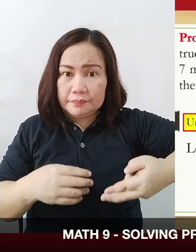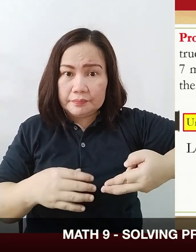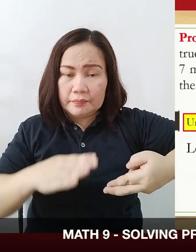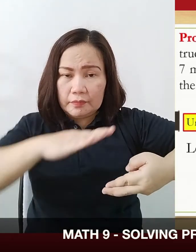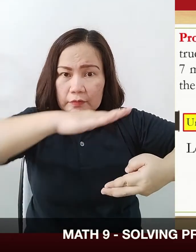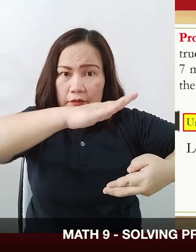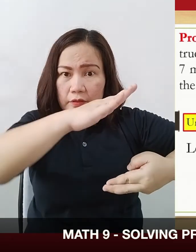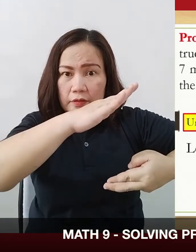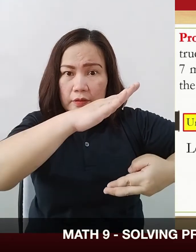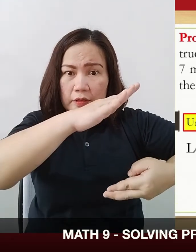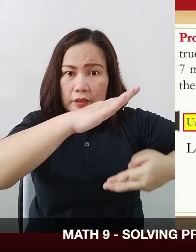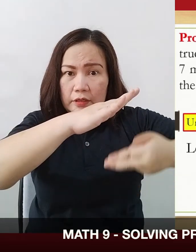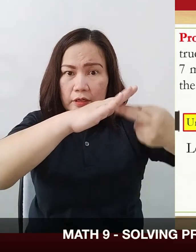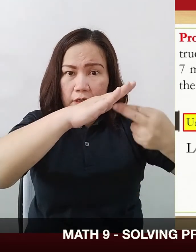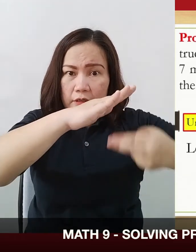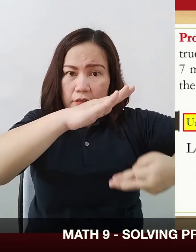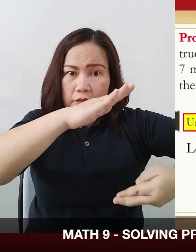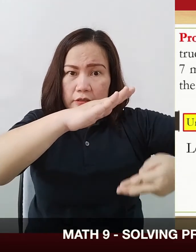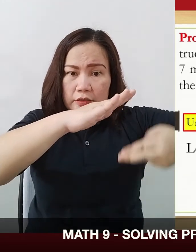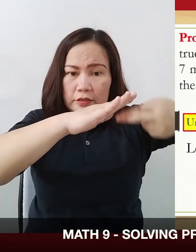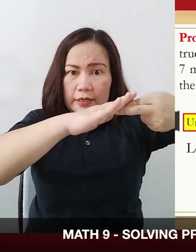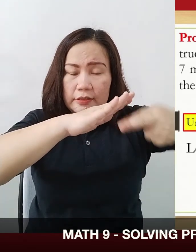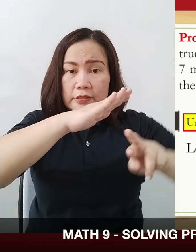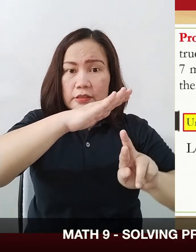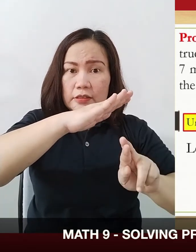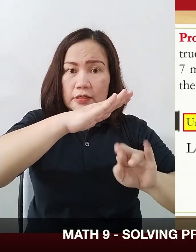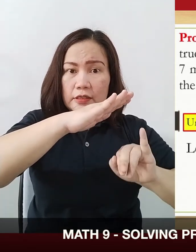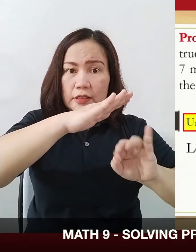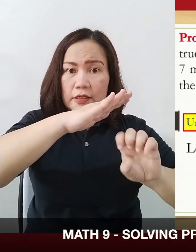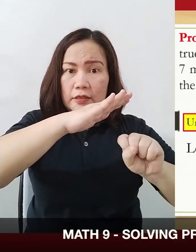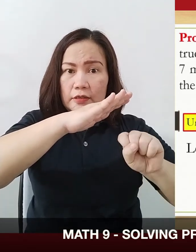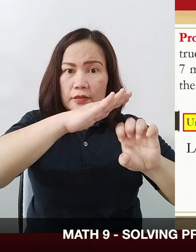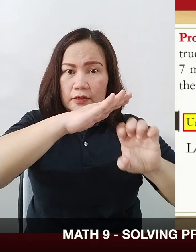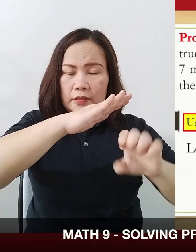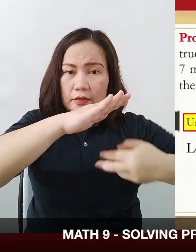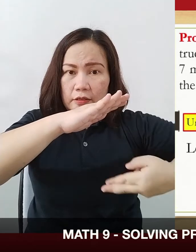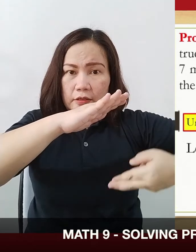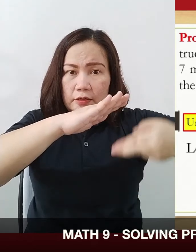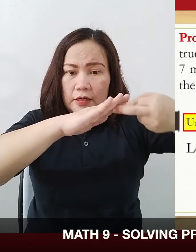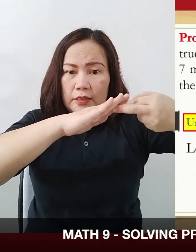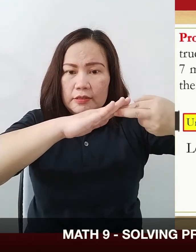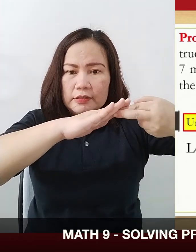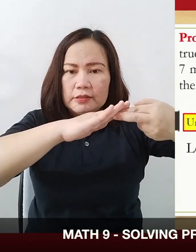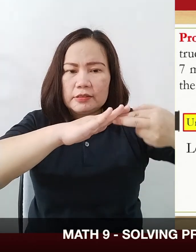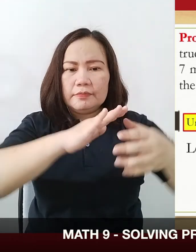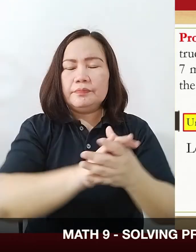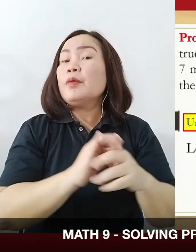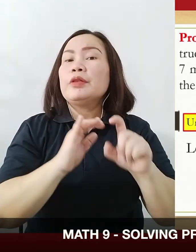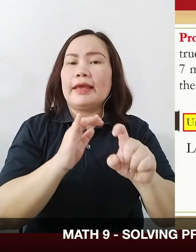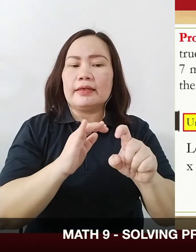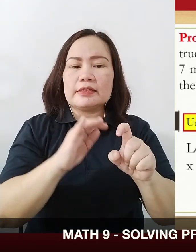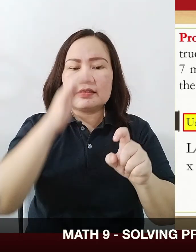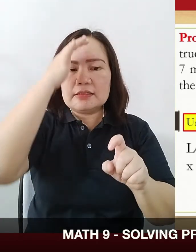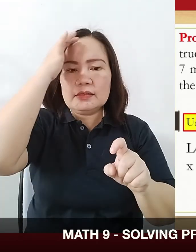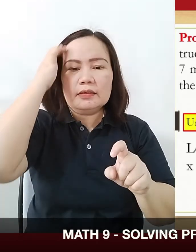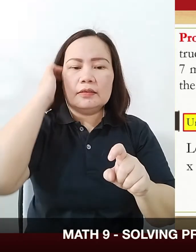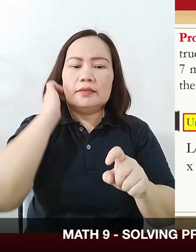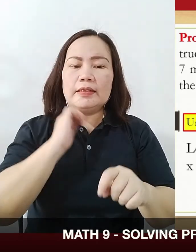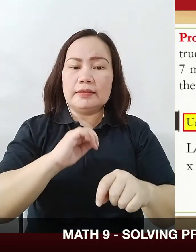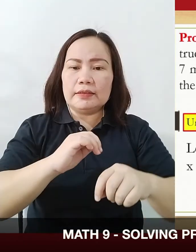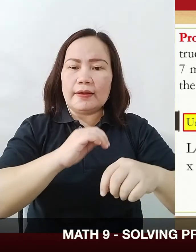ramp. Okay? So itong x natin, ito siya. Ito yung rise of the ramp. Ito yun. And